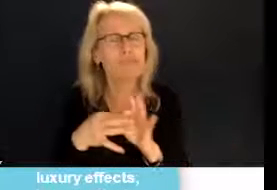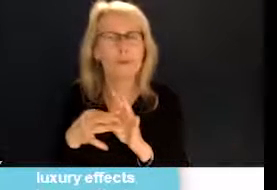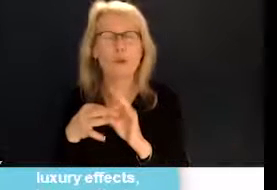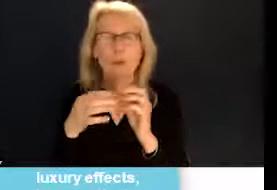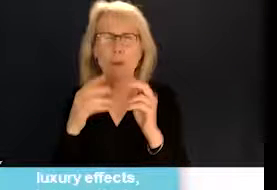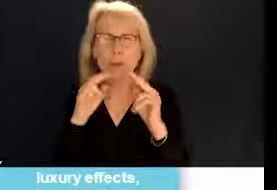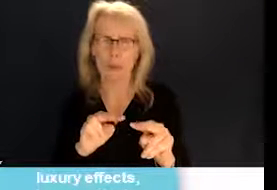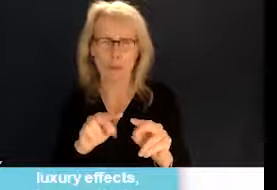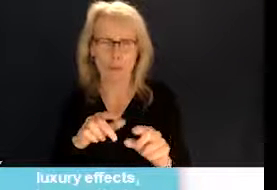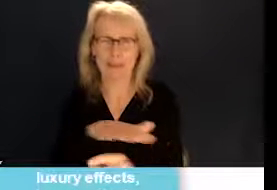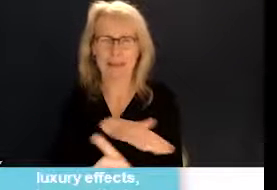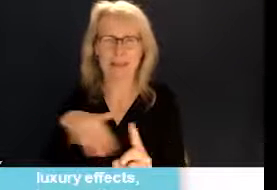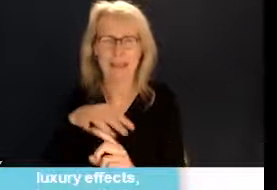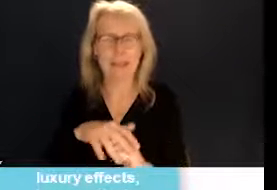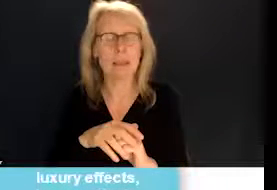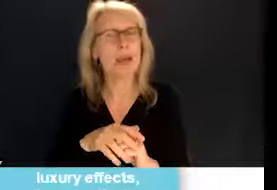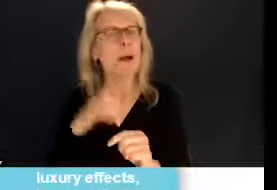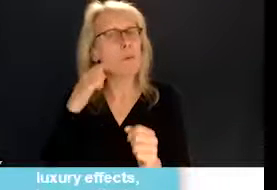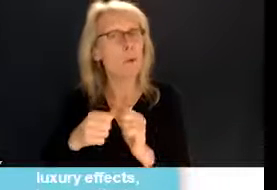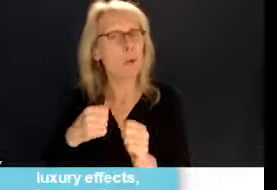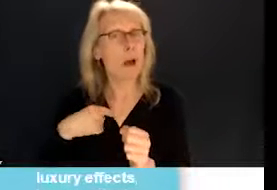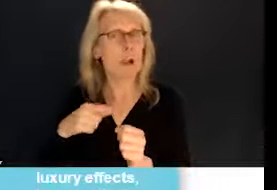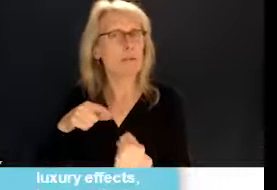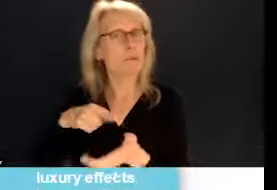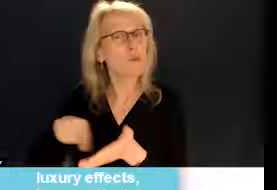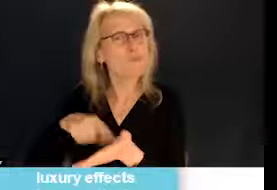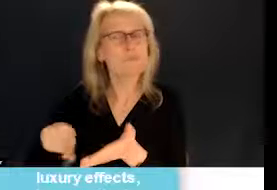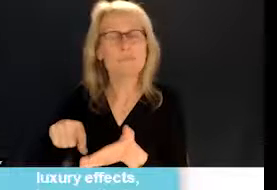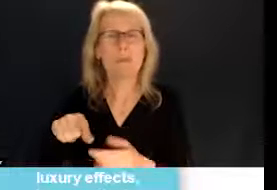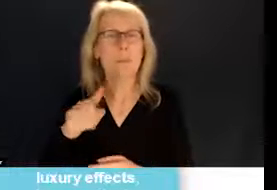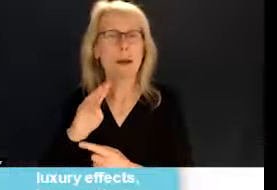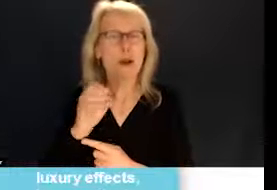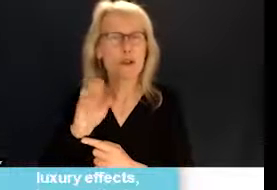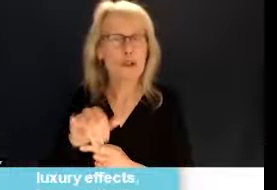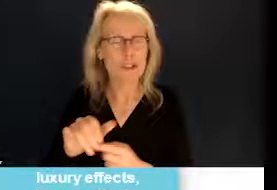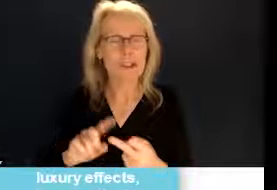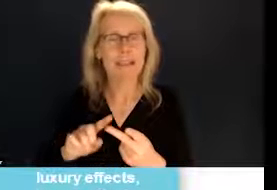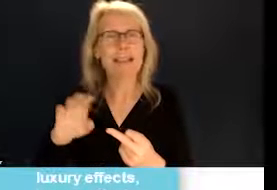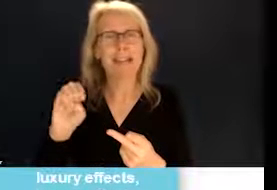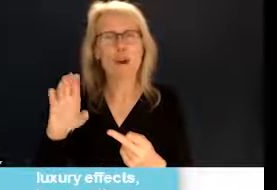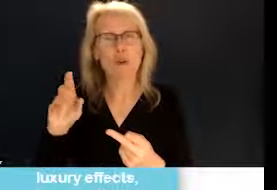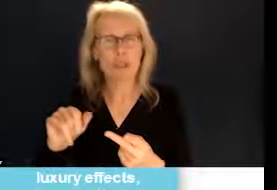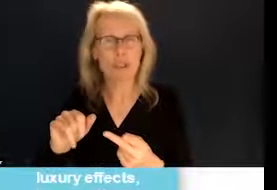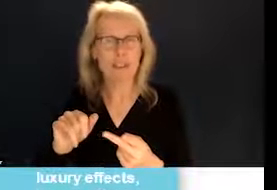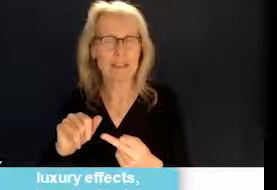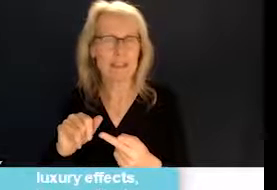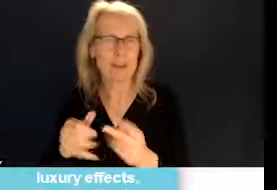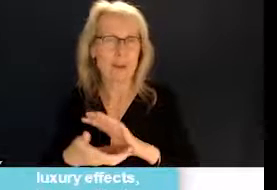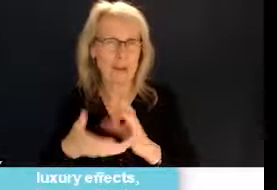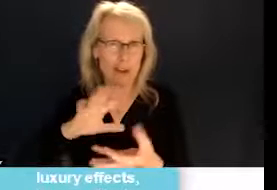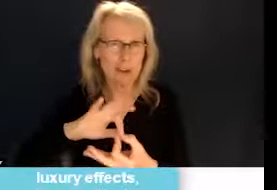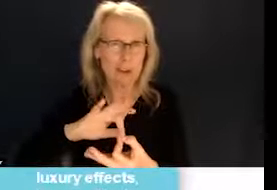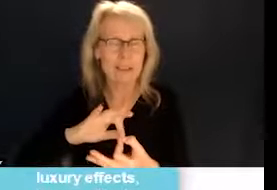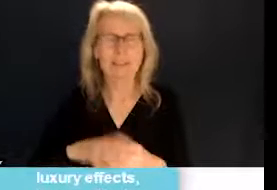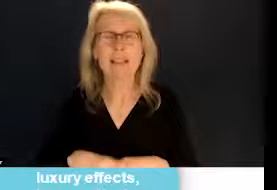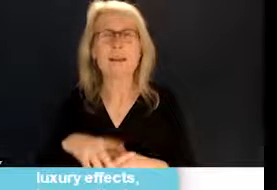areas. I was academically raised as a biologist and ecologist. So I don't have the lexicon to speak